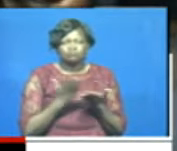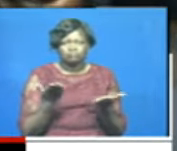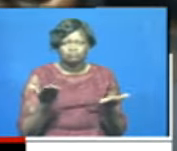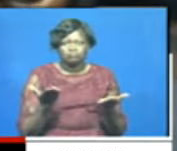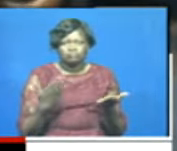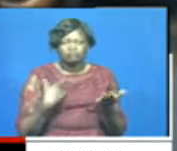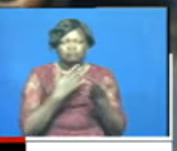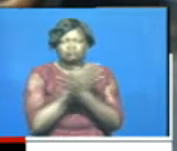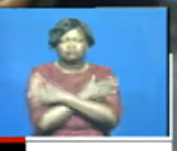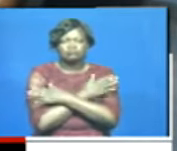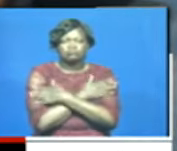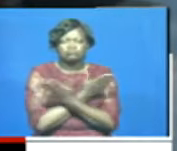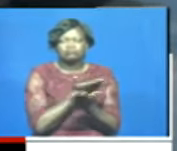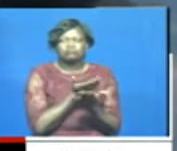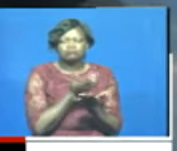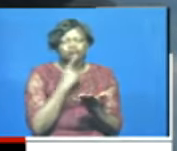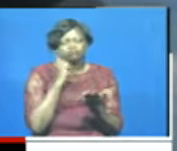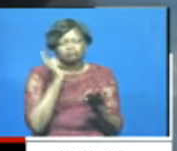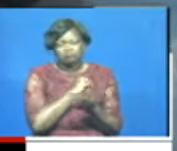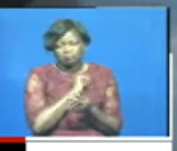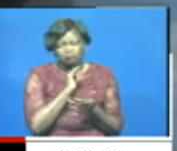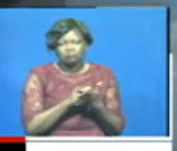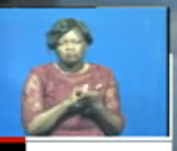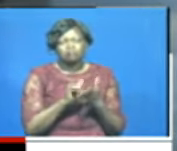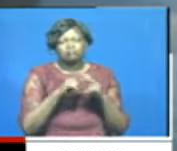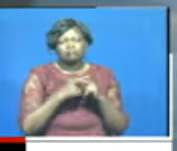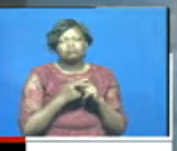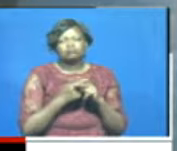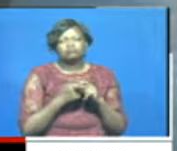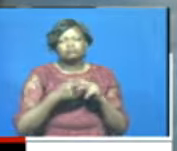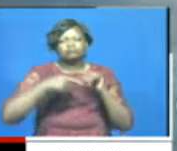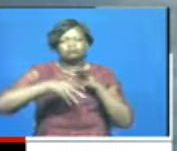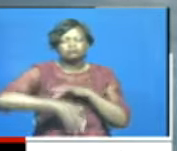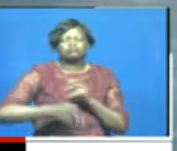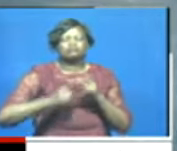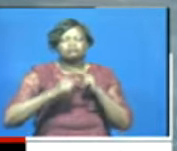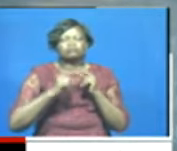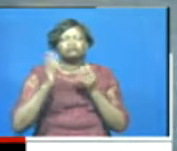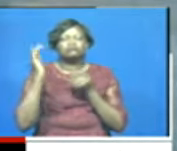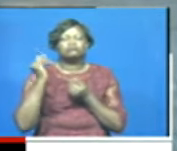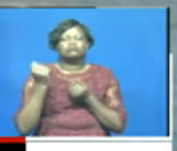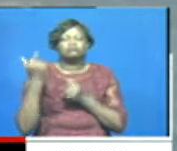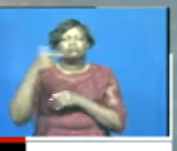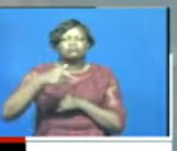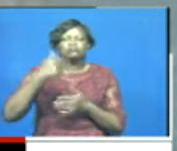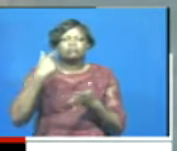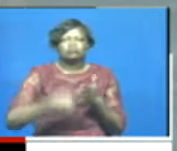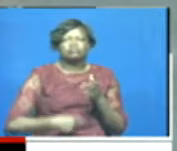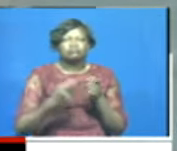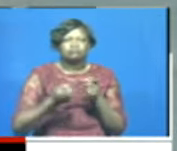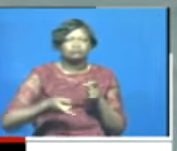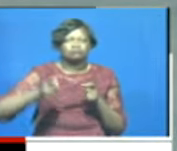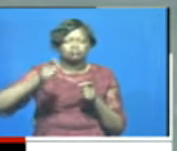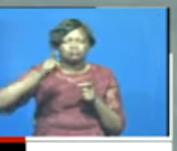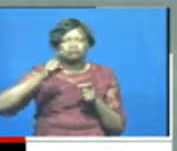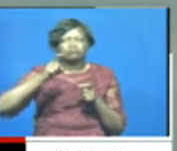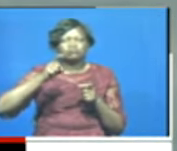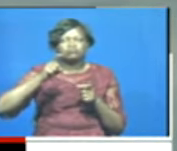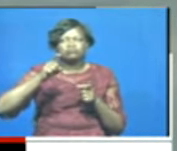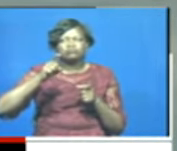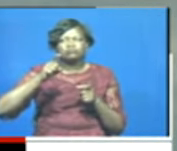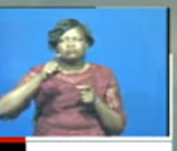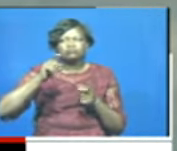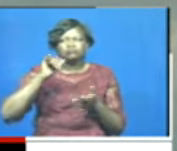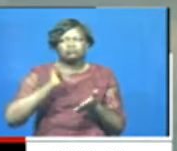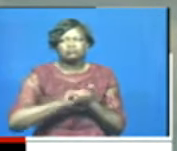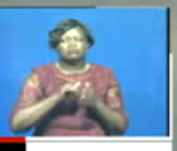colleague Regina Manyara has put it, starting midnight, we expected the fuel prices actually to go up. That is that follows the